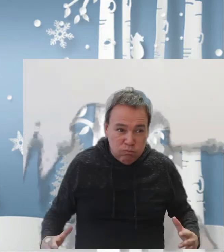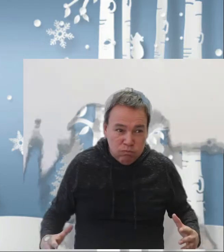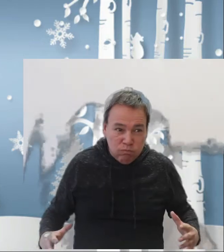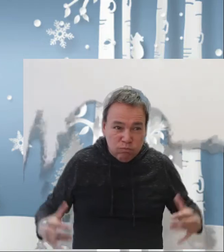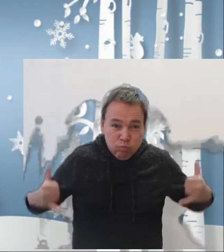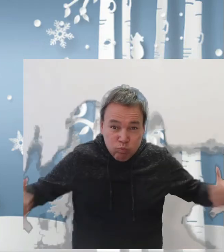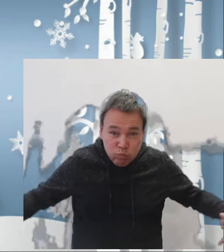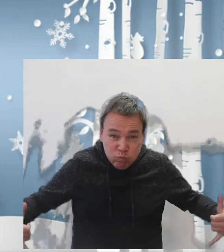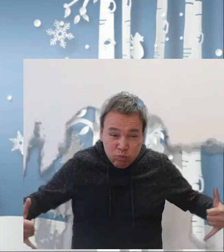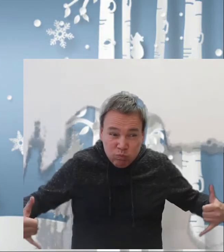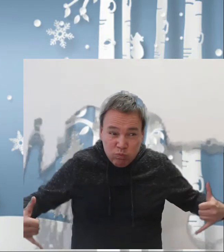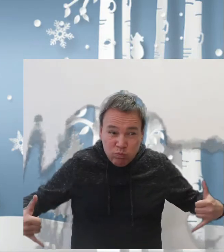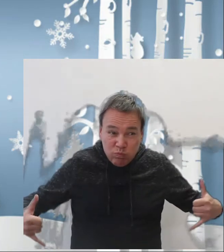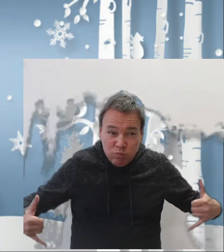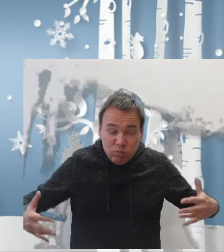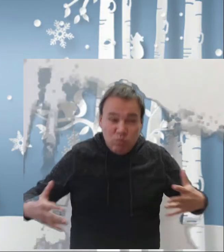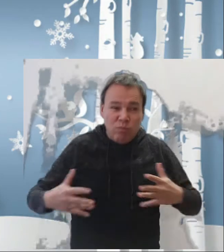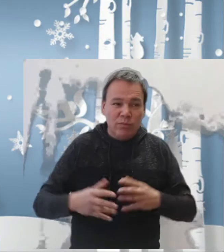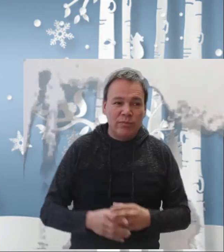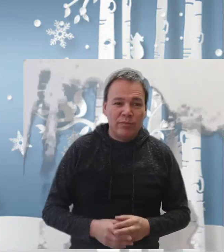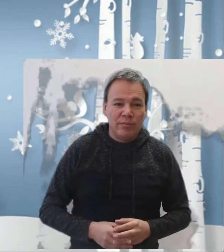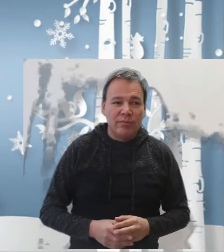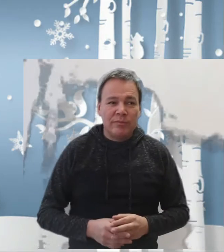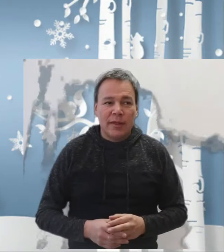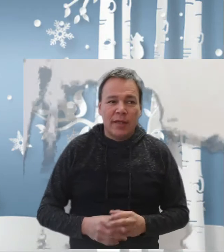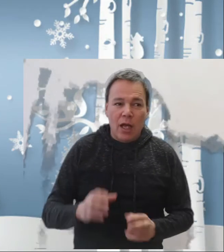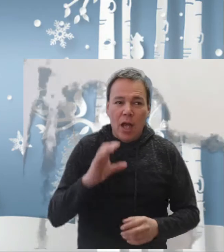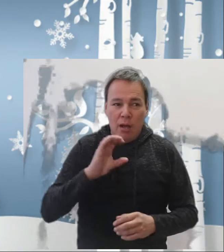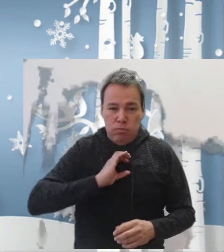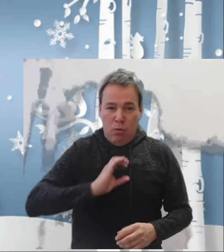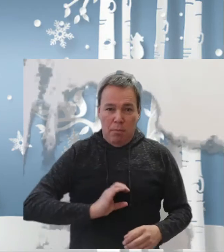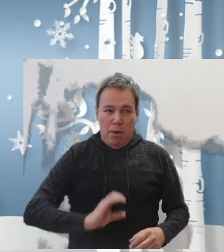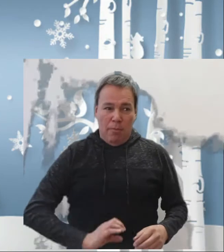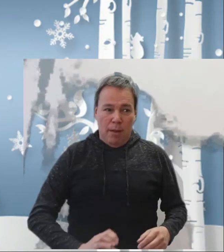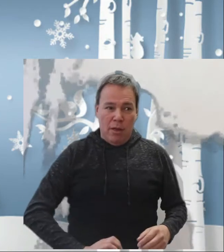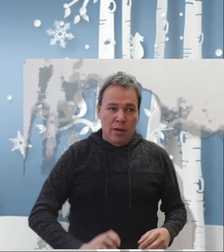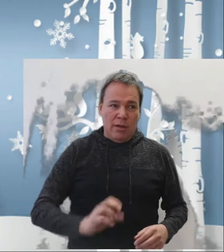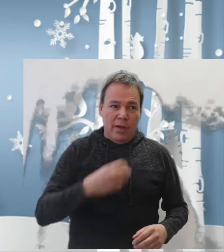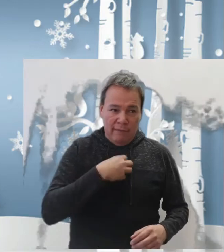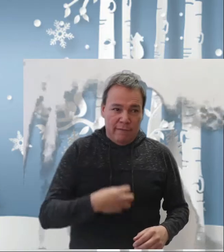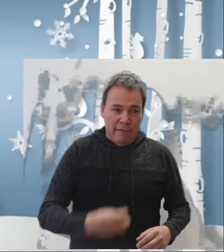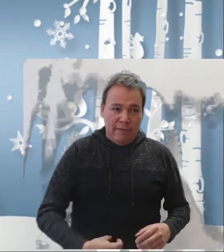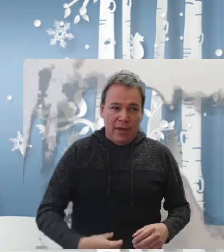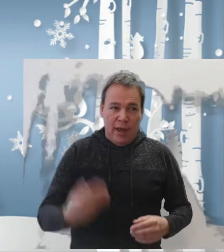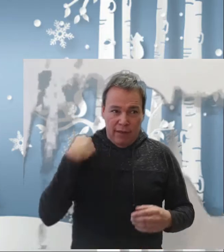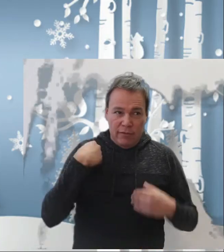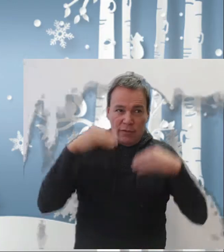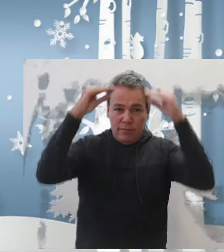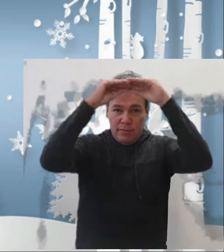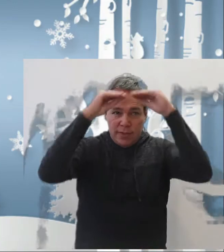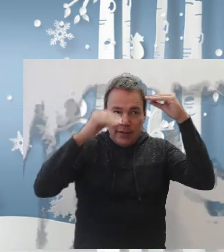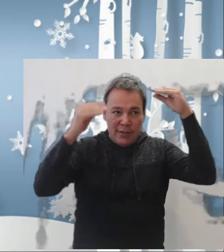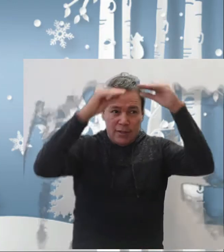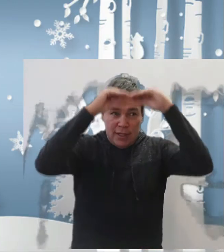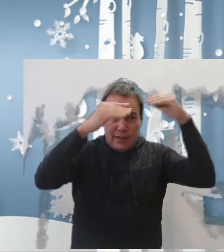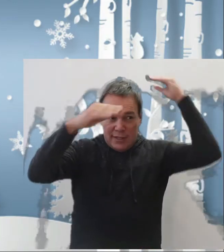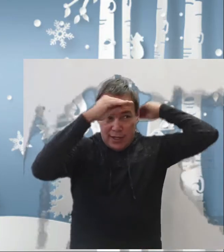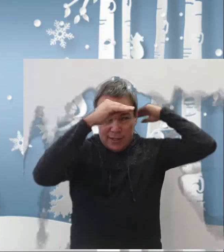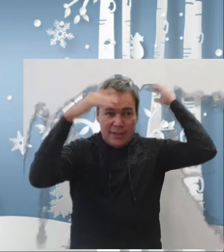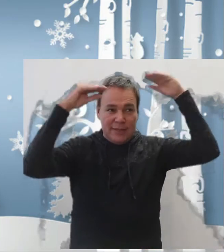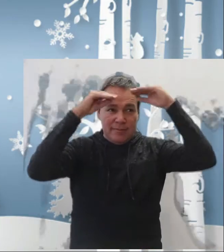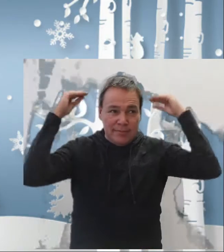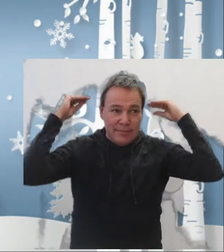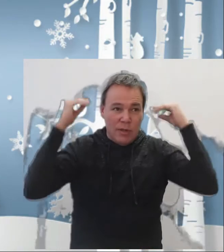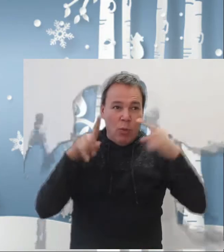snowman, short and fat. Here are my buttons, and here is